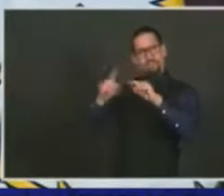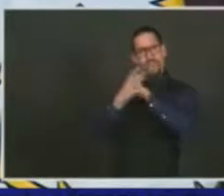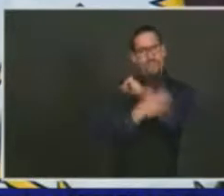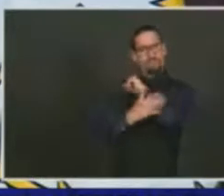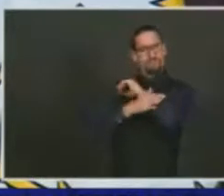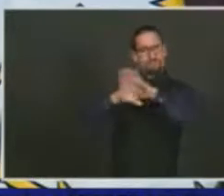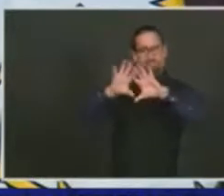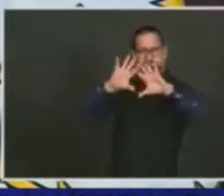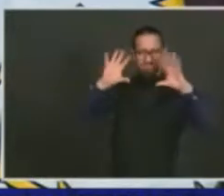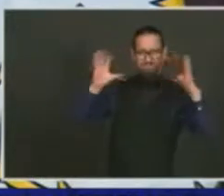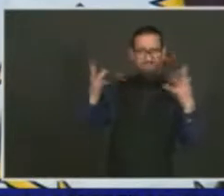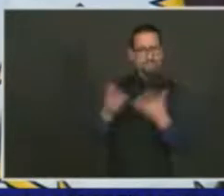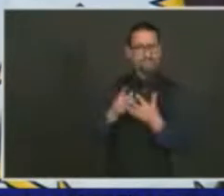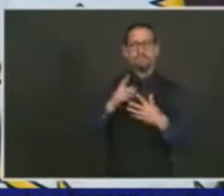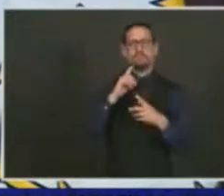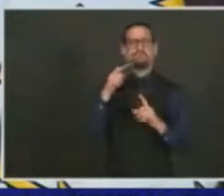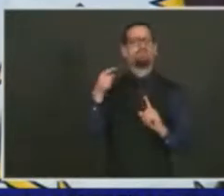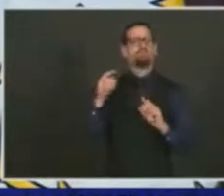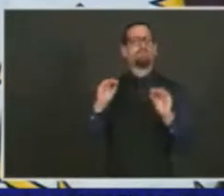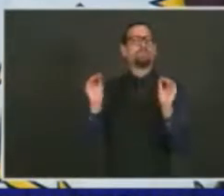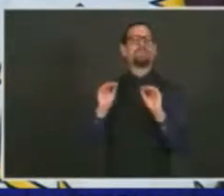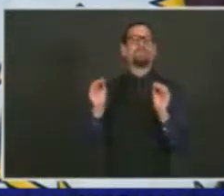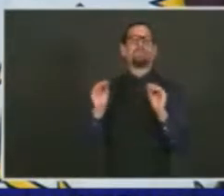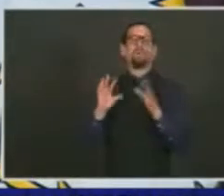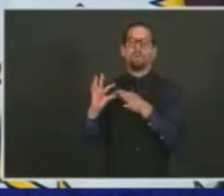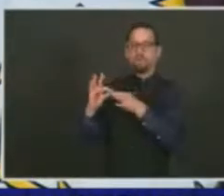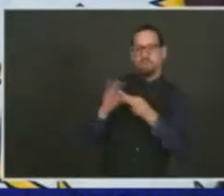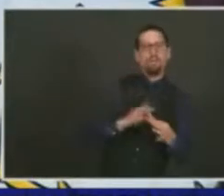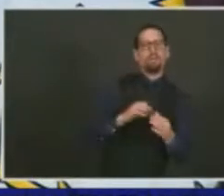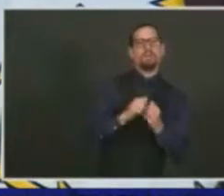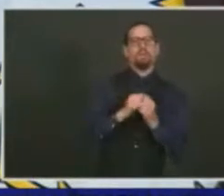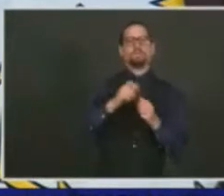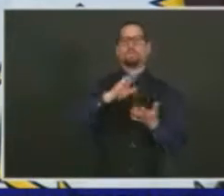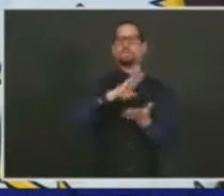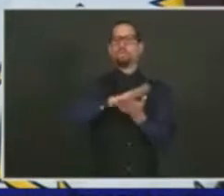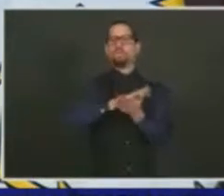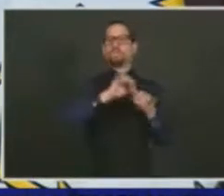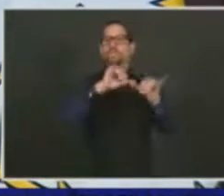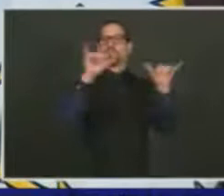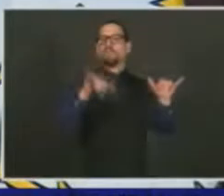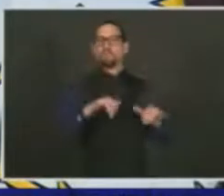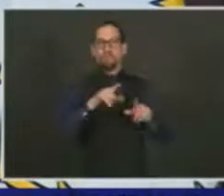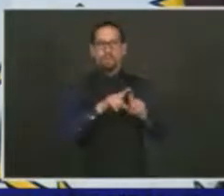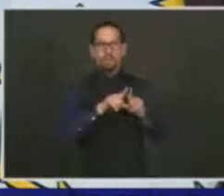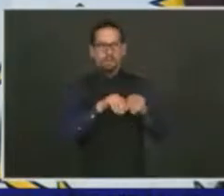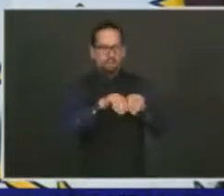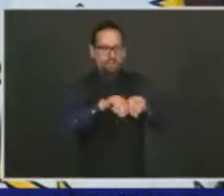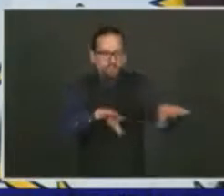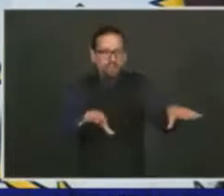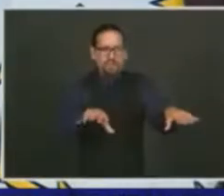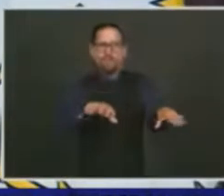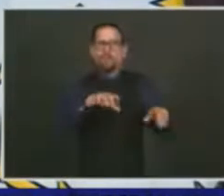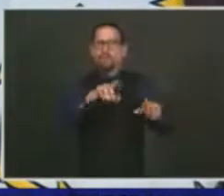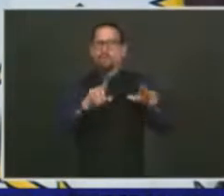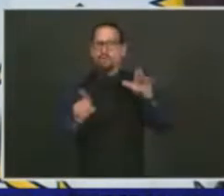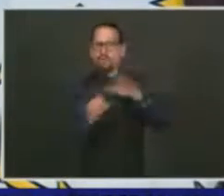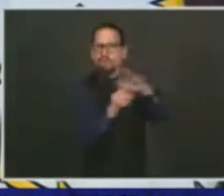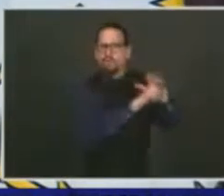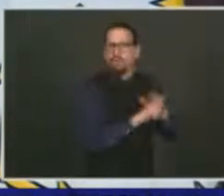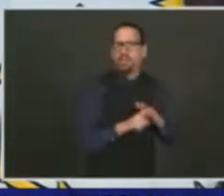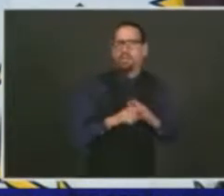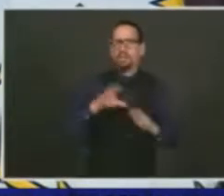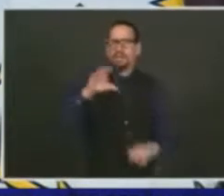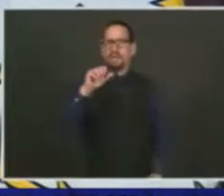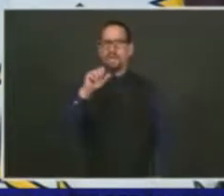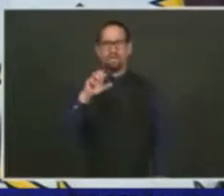status and infections, which is exactly what we are seeing. In fact, the report recommended that what